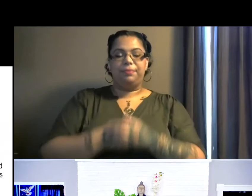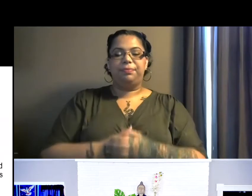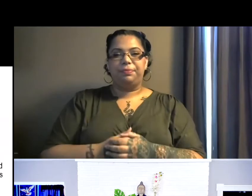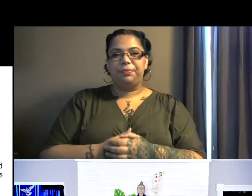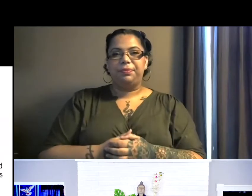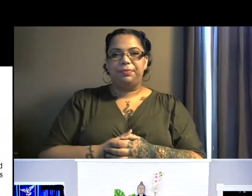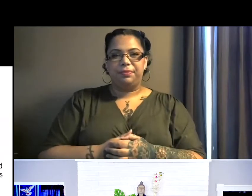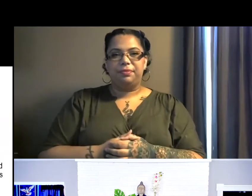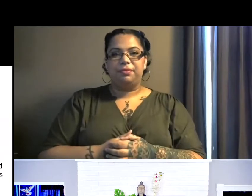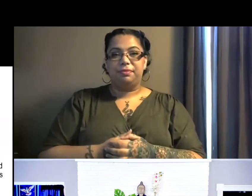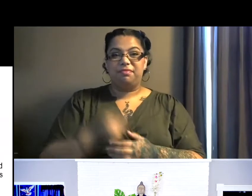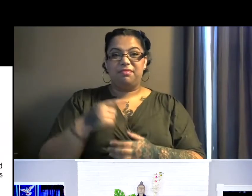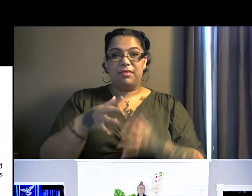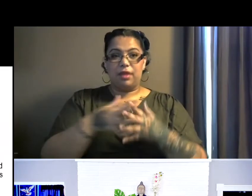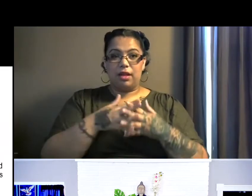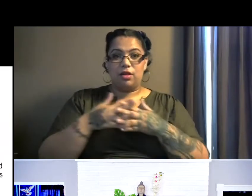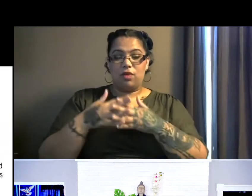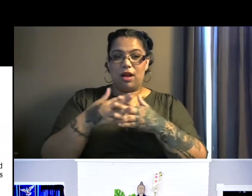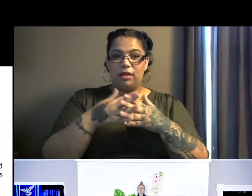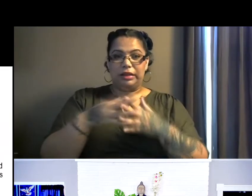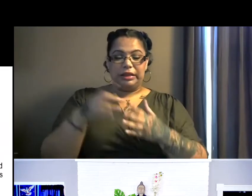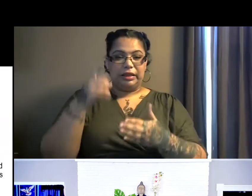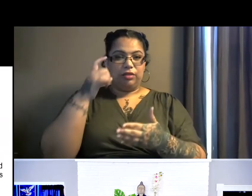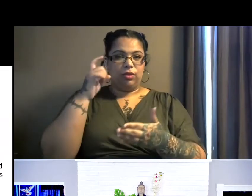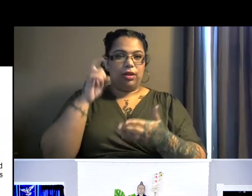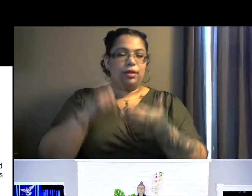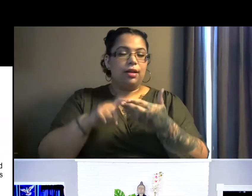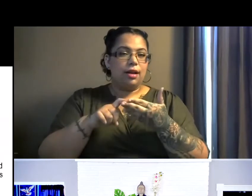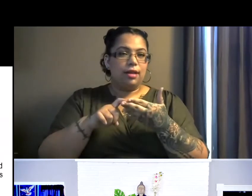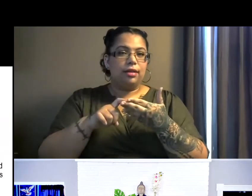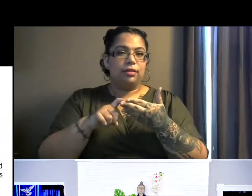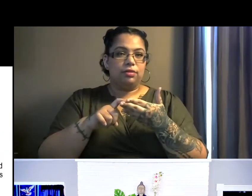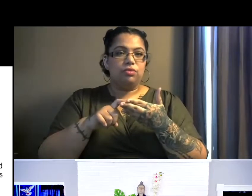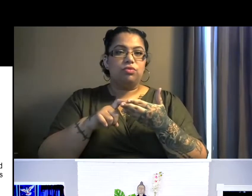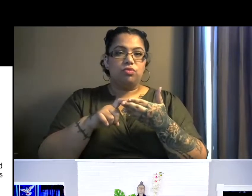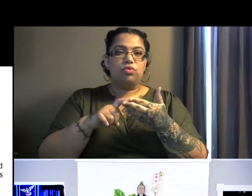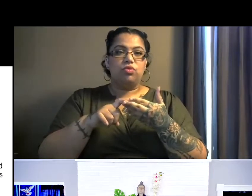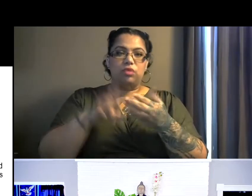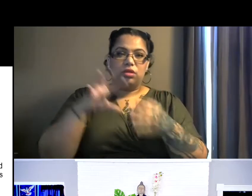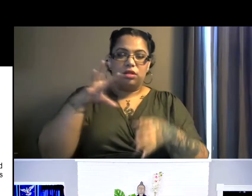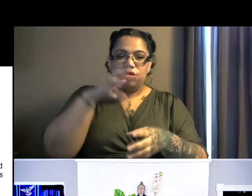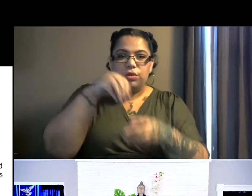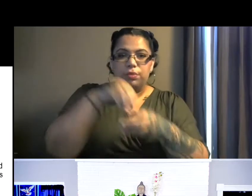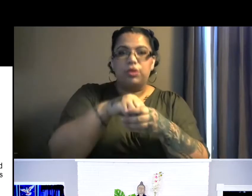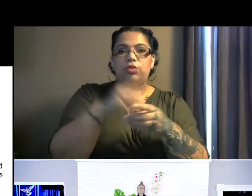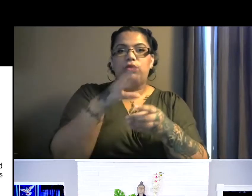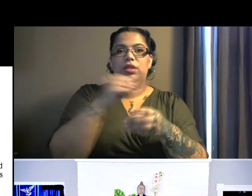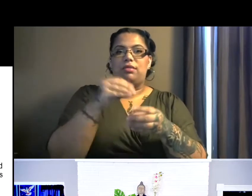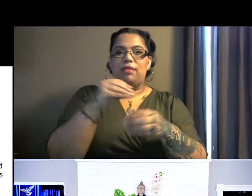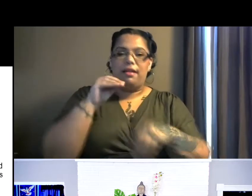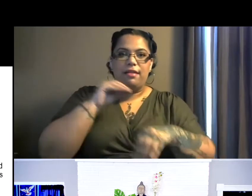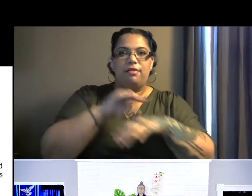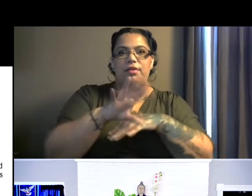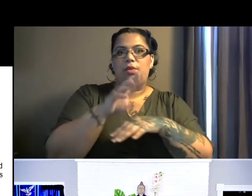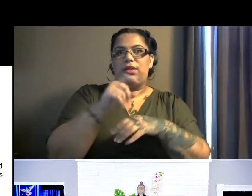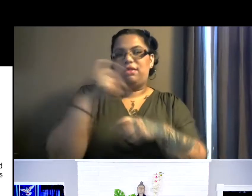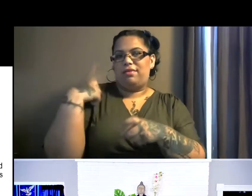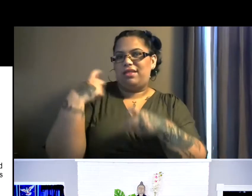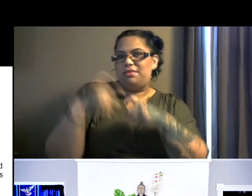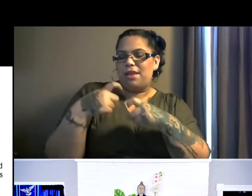The United States recognizing the contributions and influences of